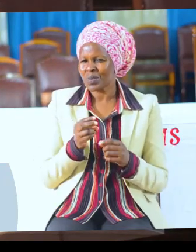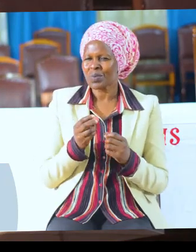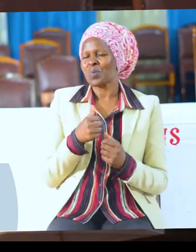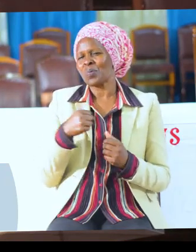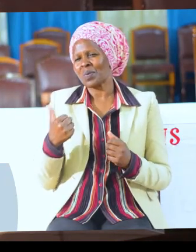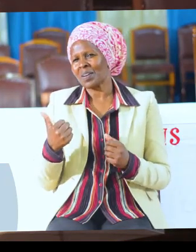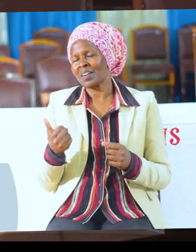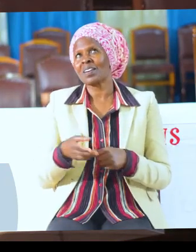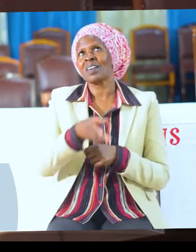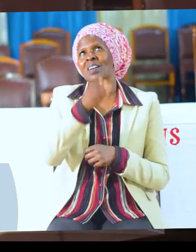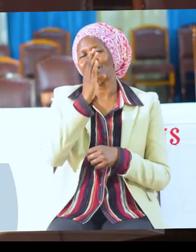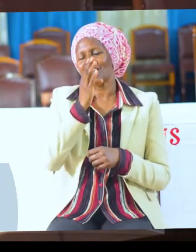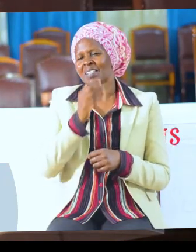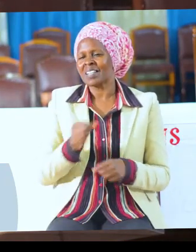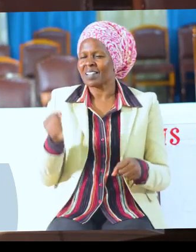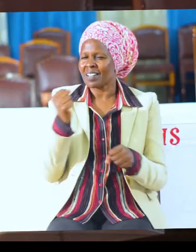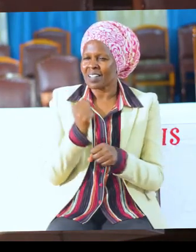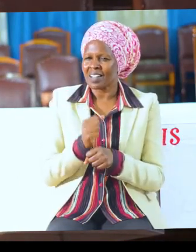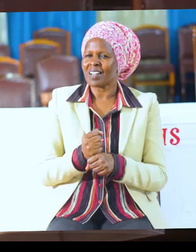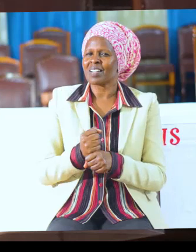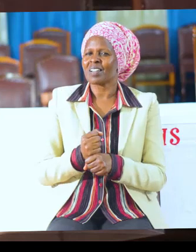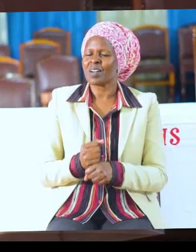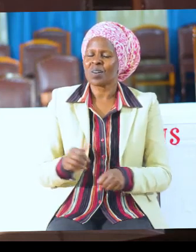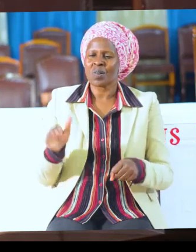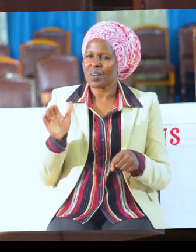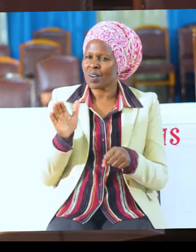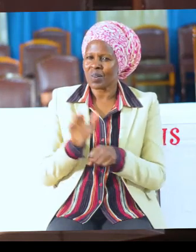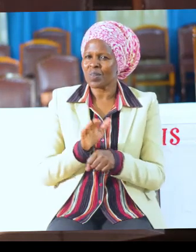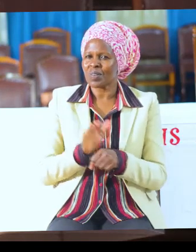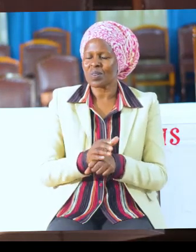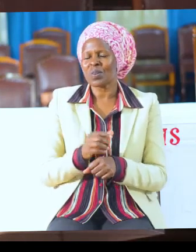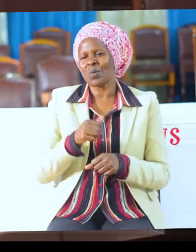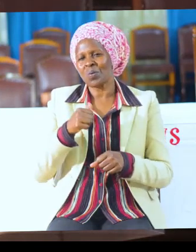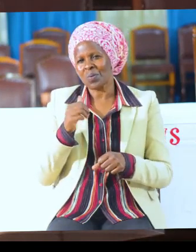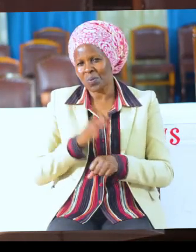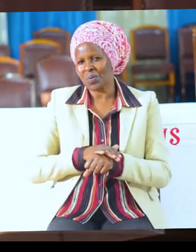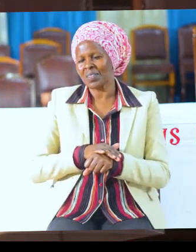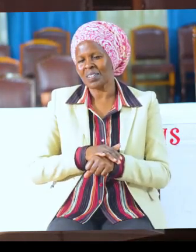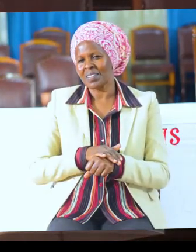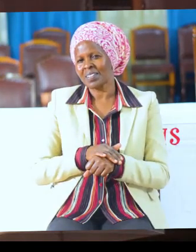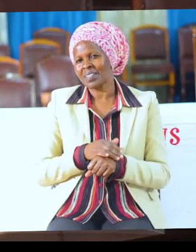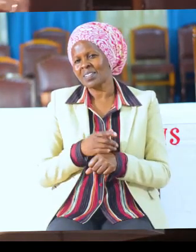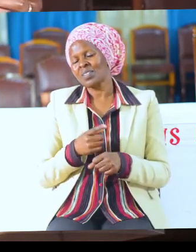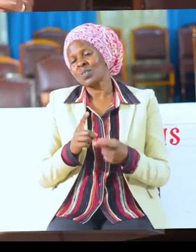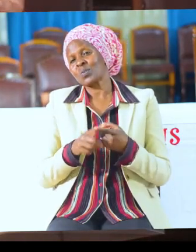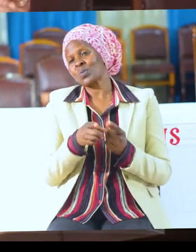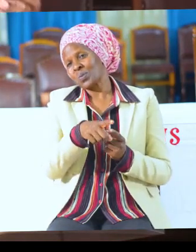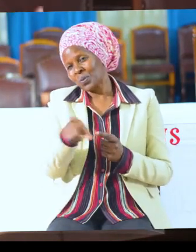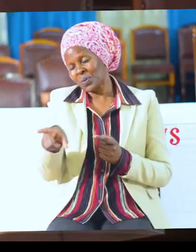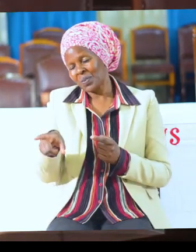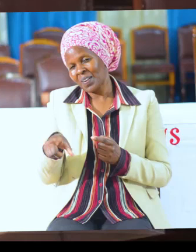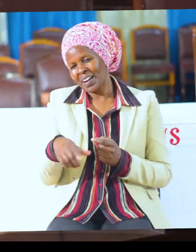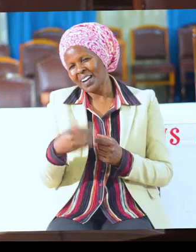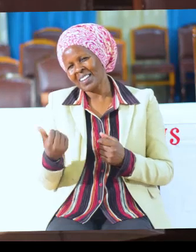many things that he has done for us. He has given us life. We are alive today. Yes, there is this virus, probably maybe